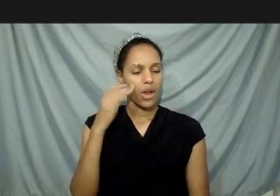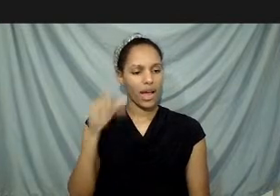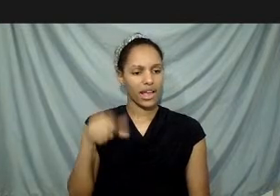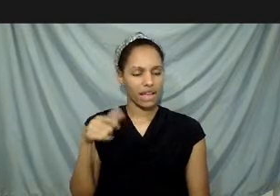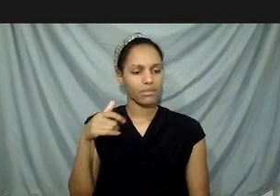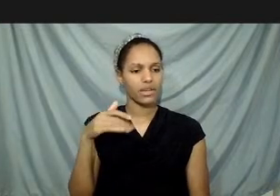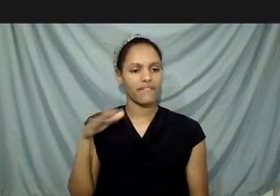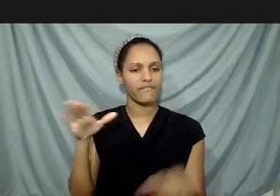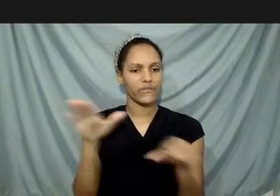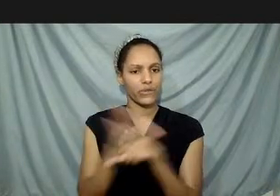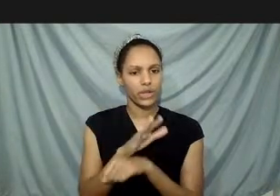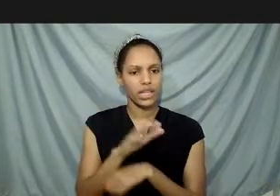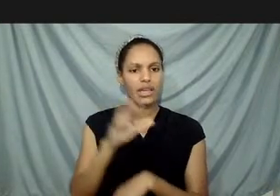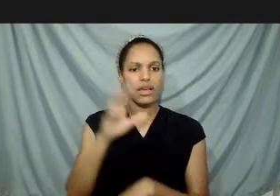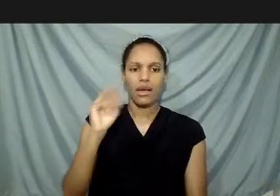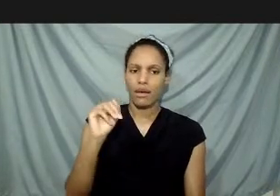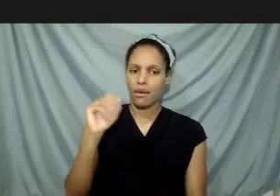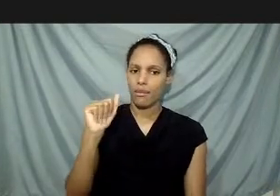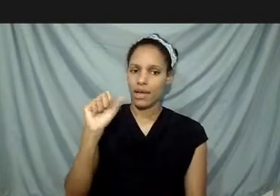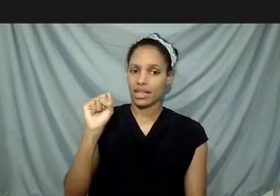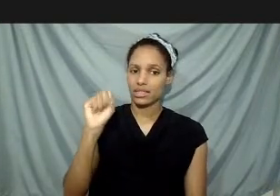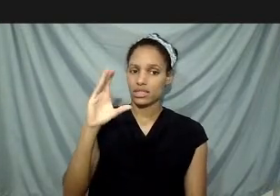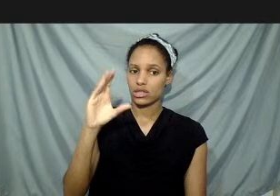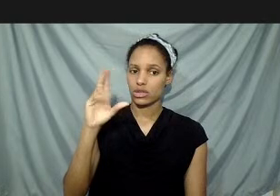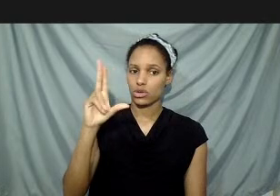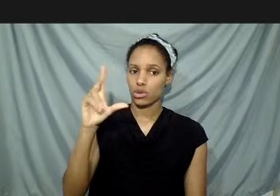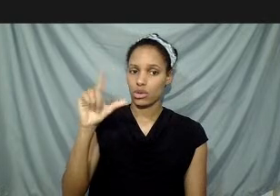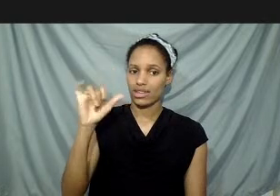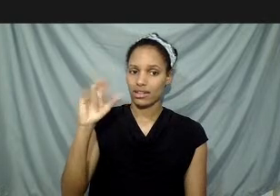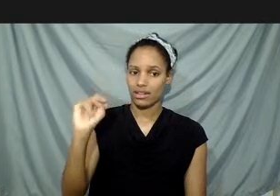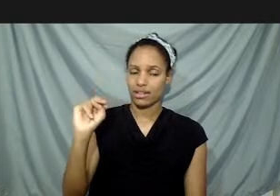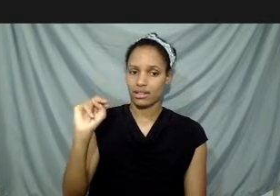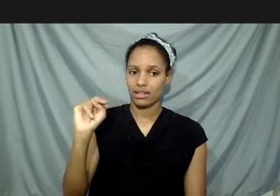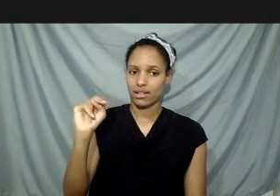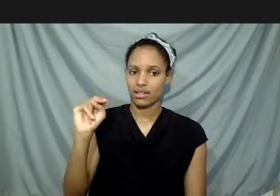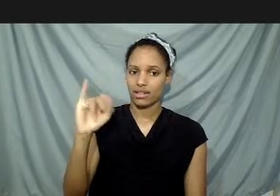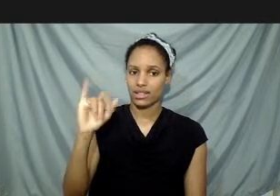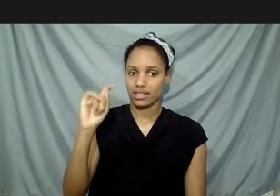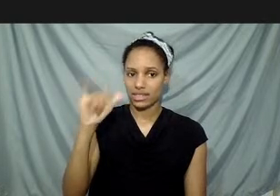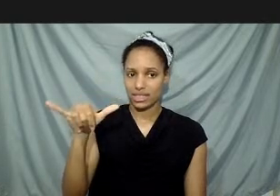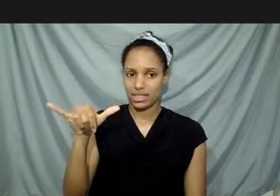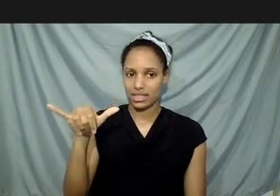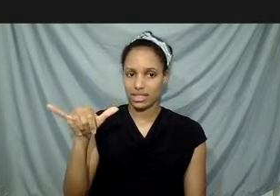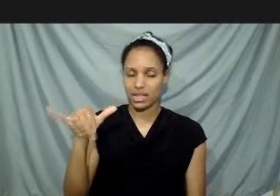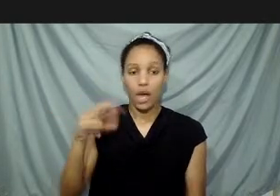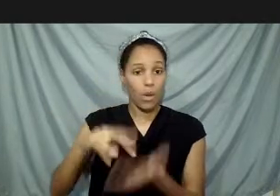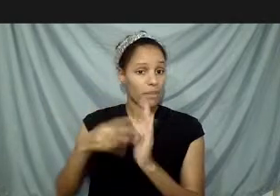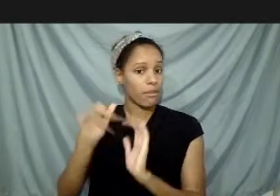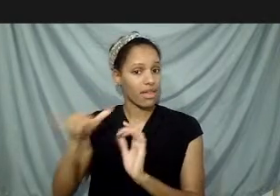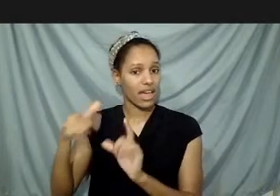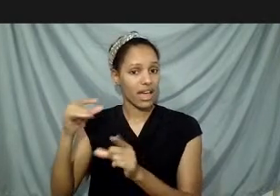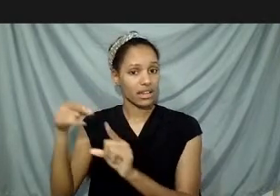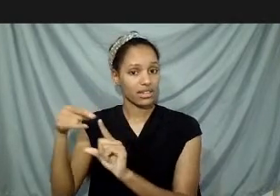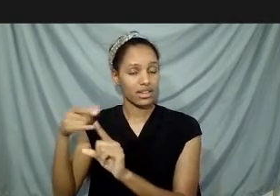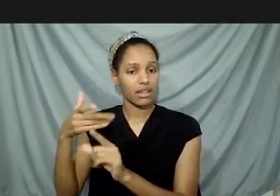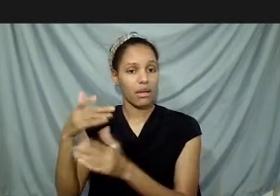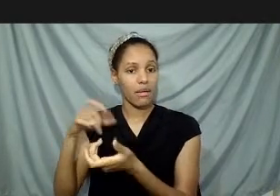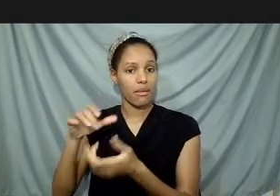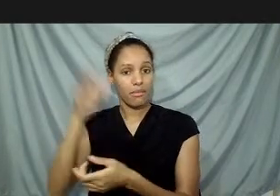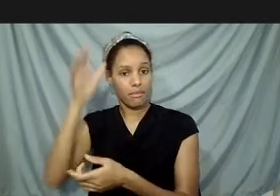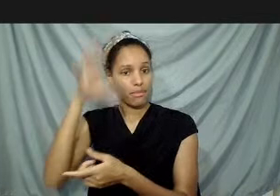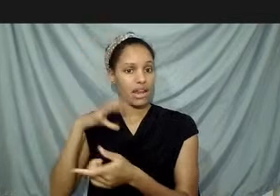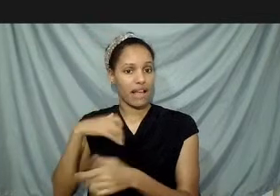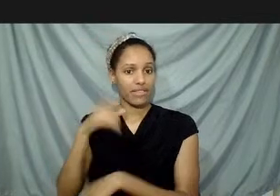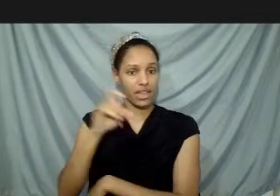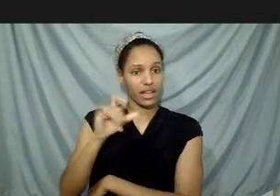and embrace and when I say masculinity, I'm also talking, I know that men carry the X and the Y chromosomes, so I'm aware